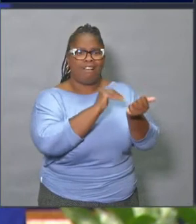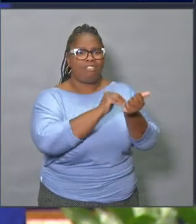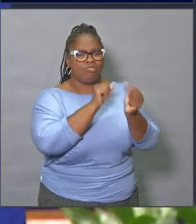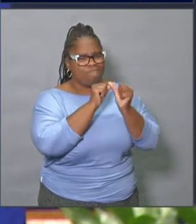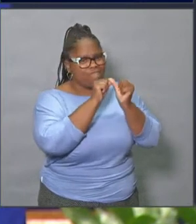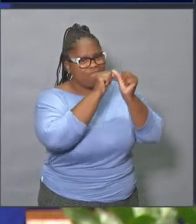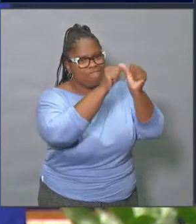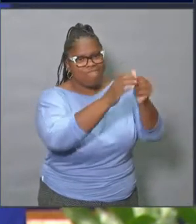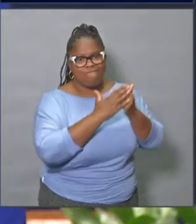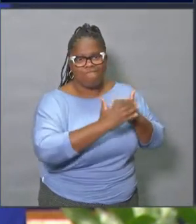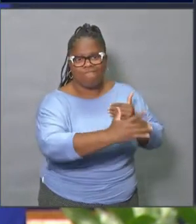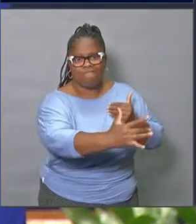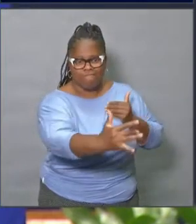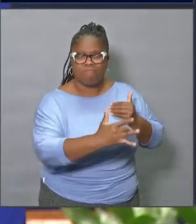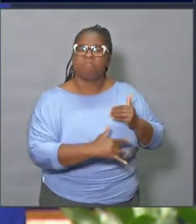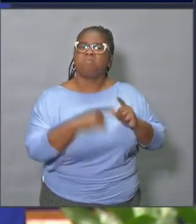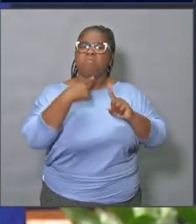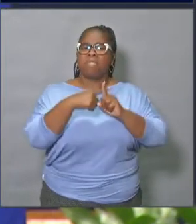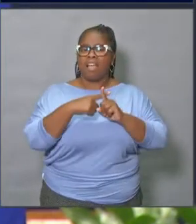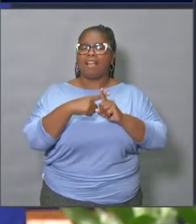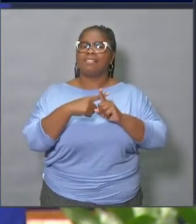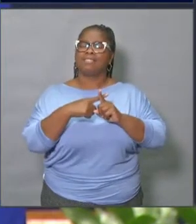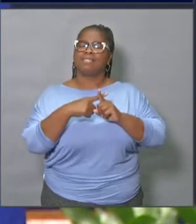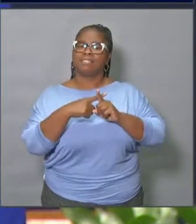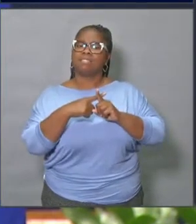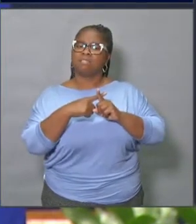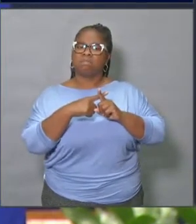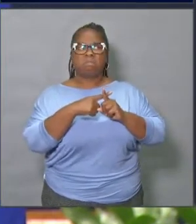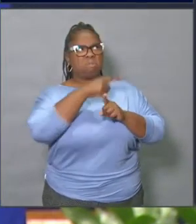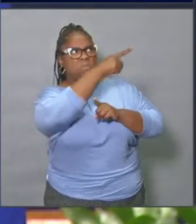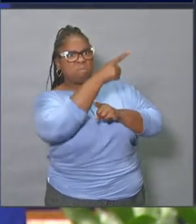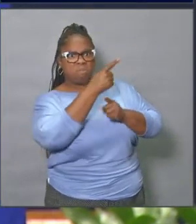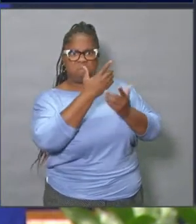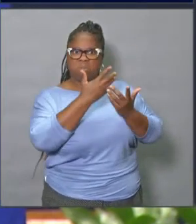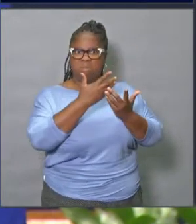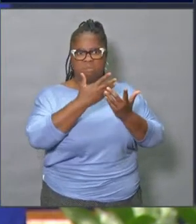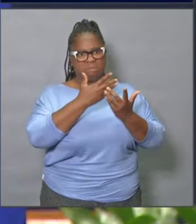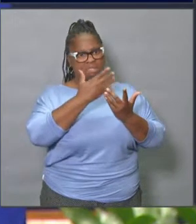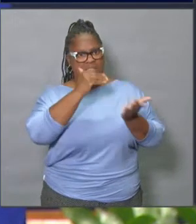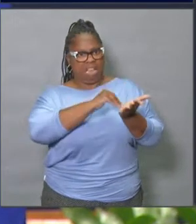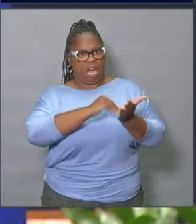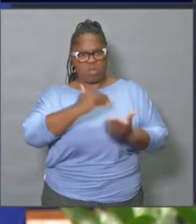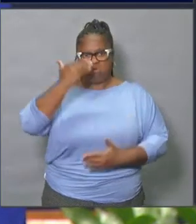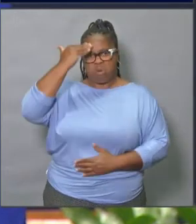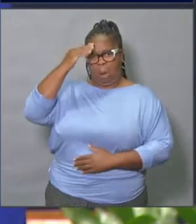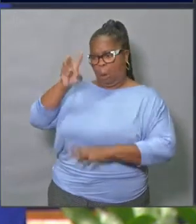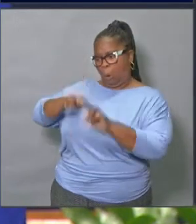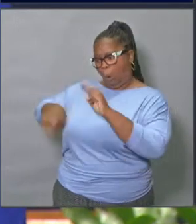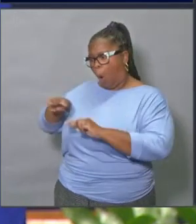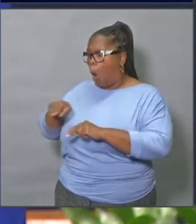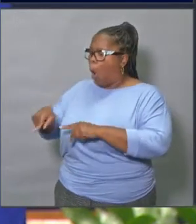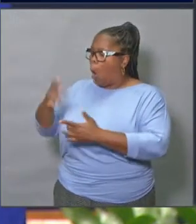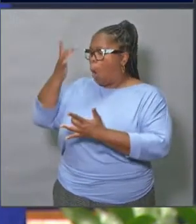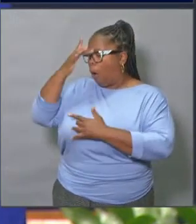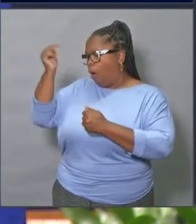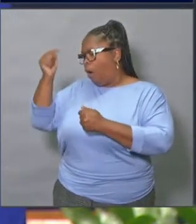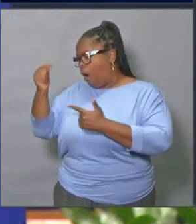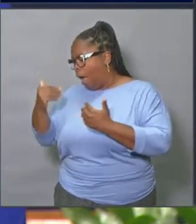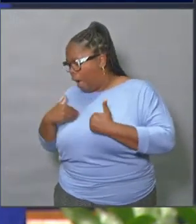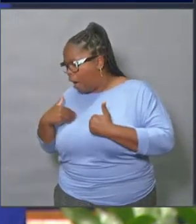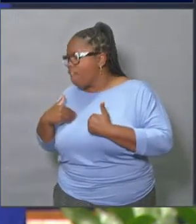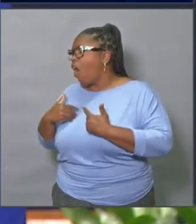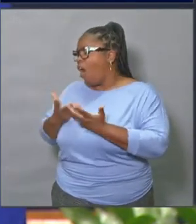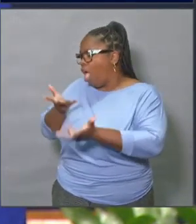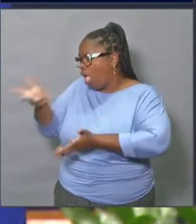test is positive. It also allows for good advice given your existing medical conditions and the ability to be